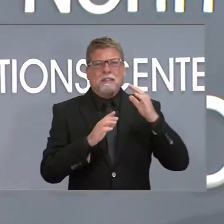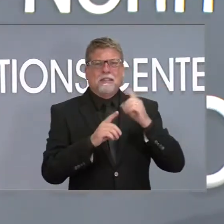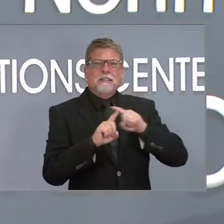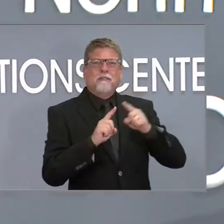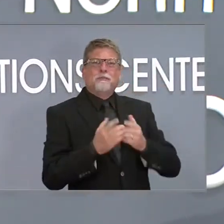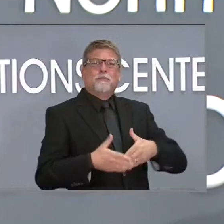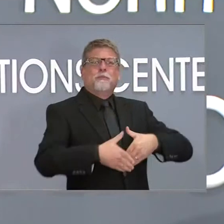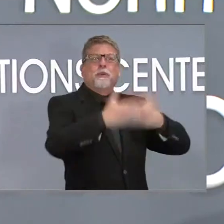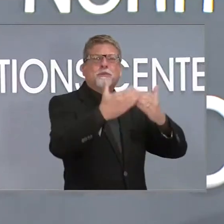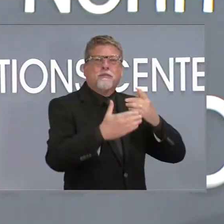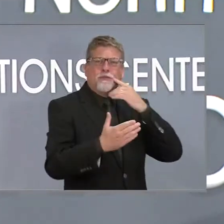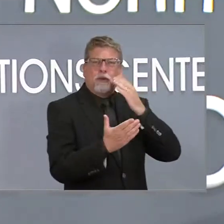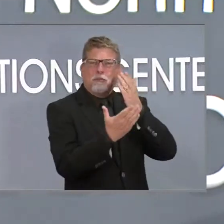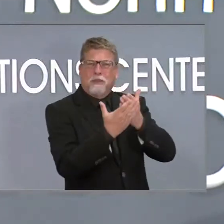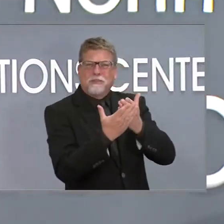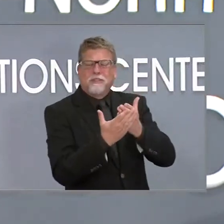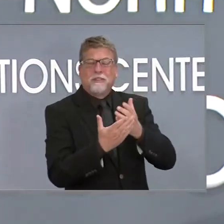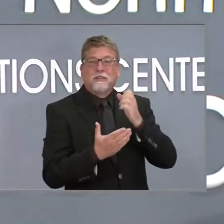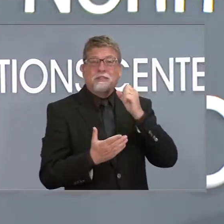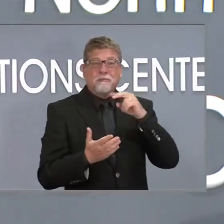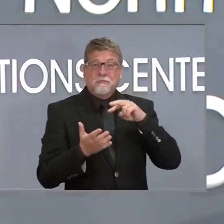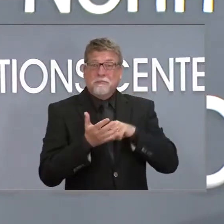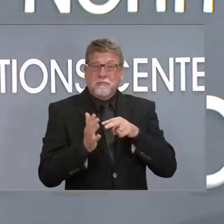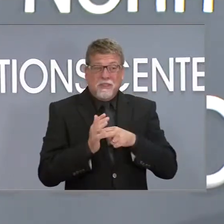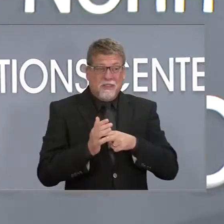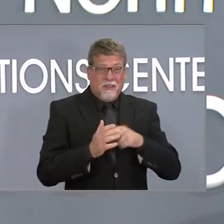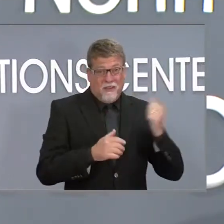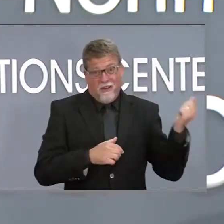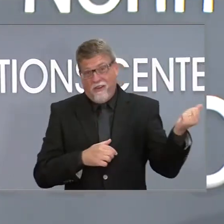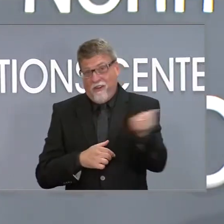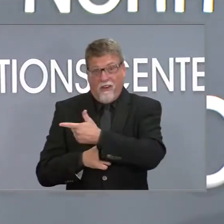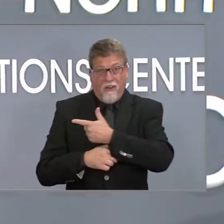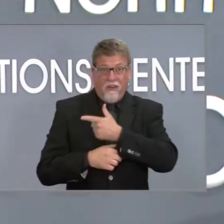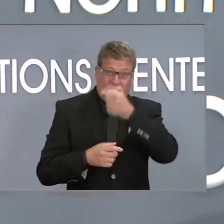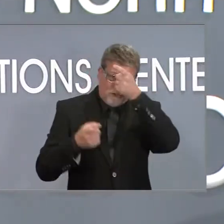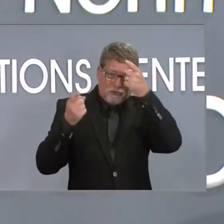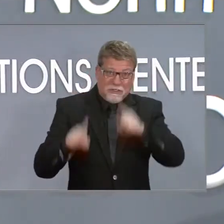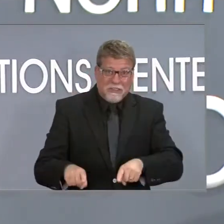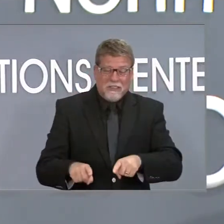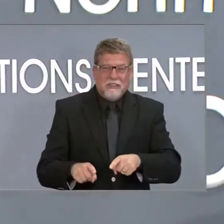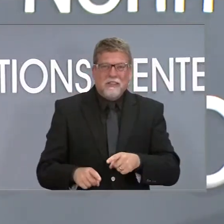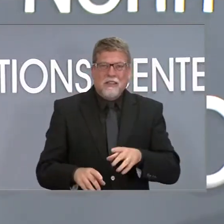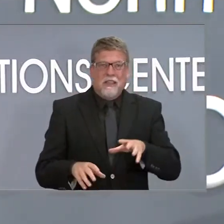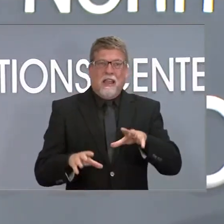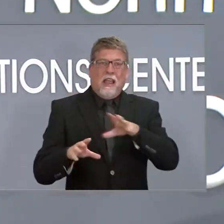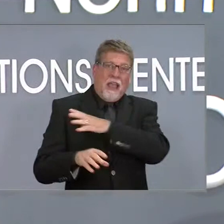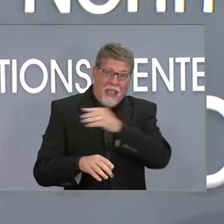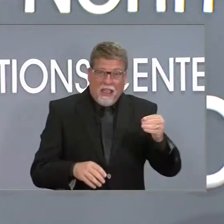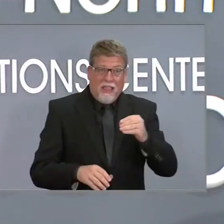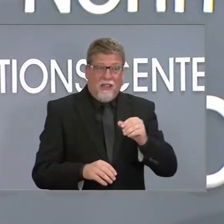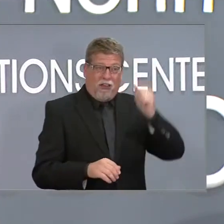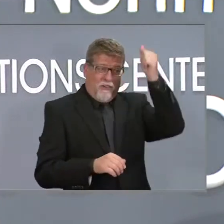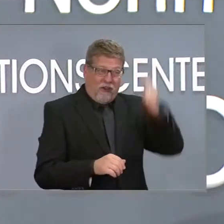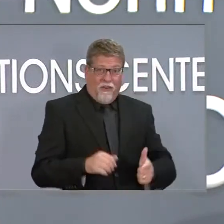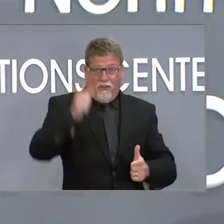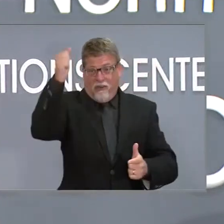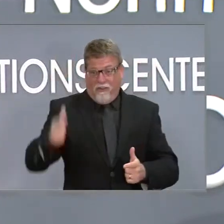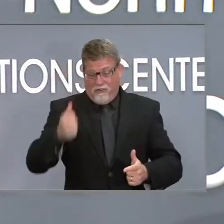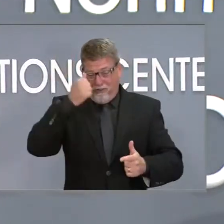budget, there's going to have to be significant give and take all around. And that can be